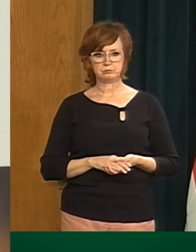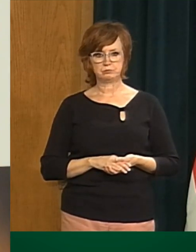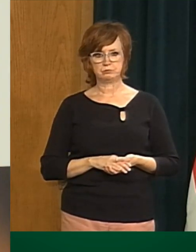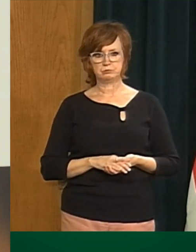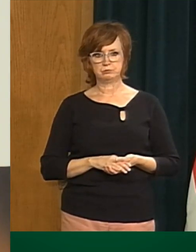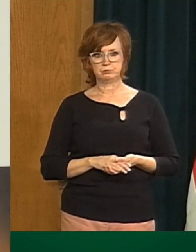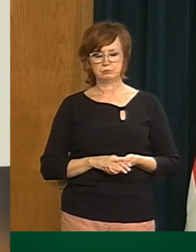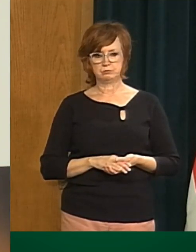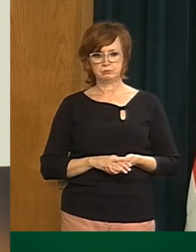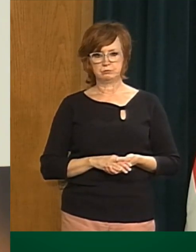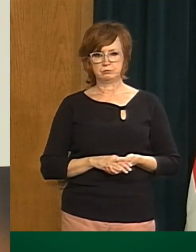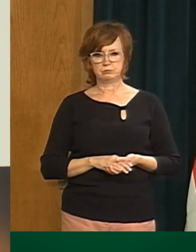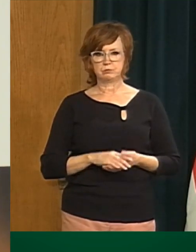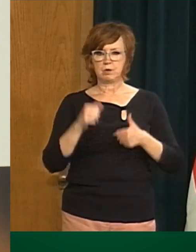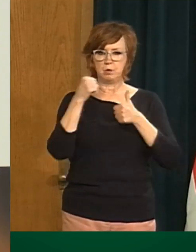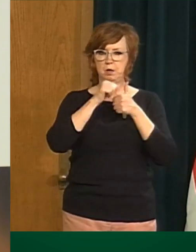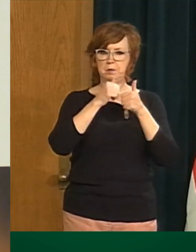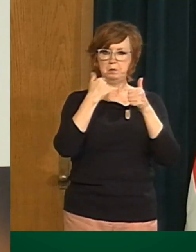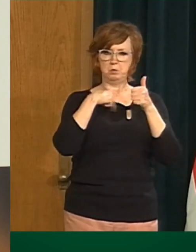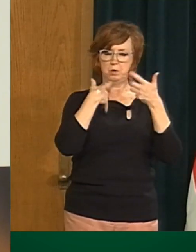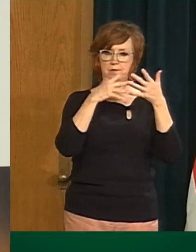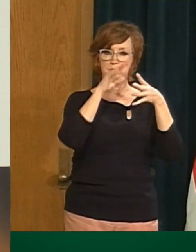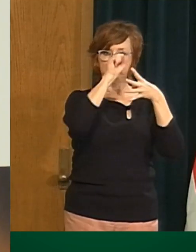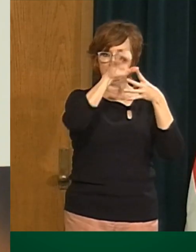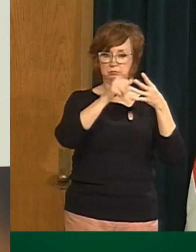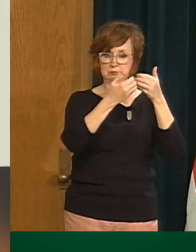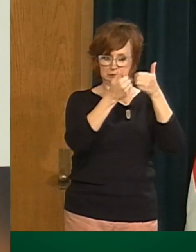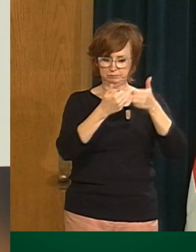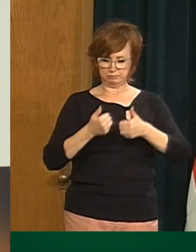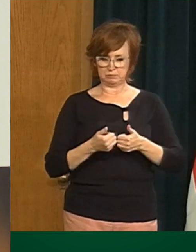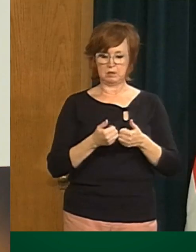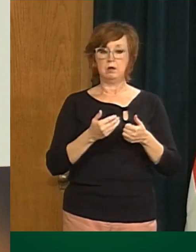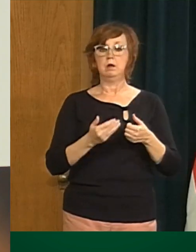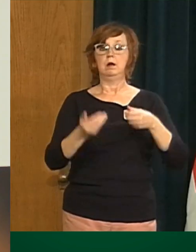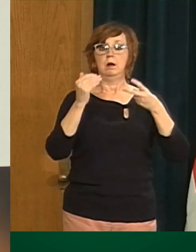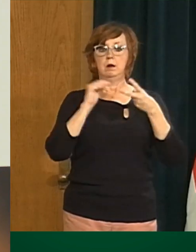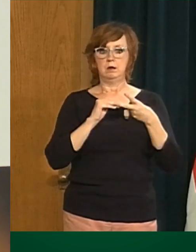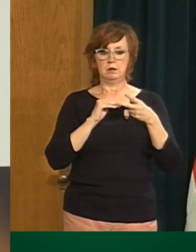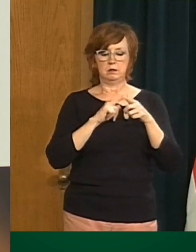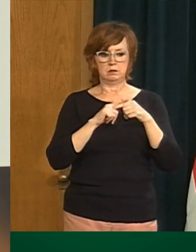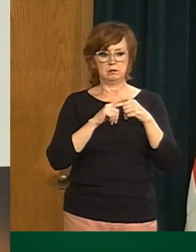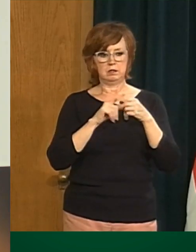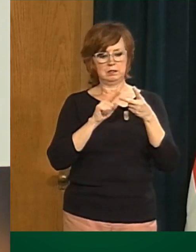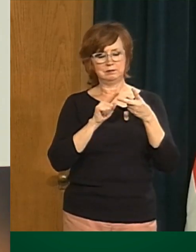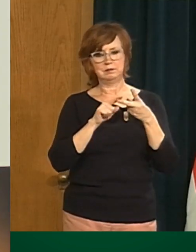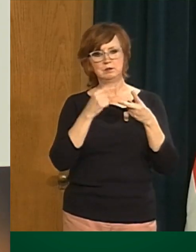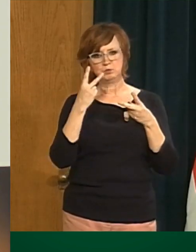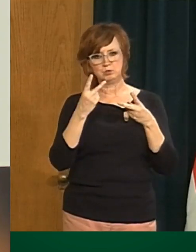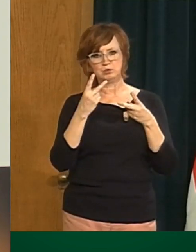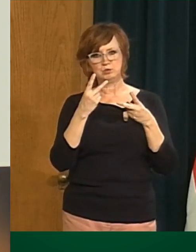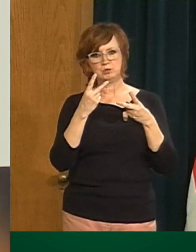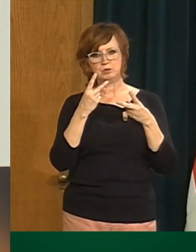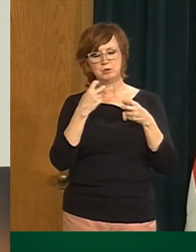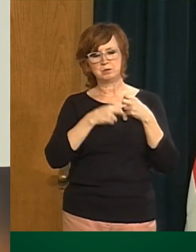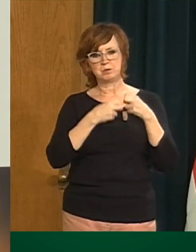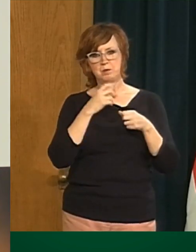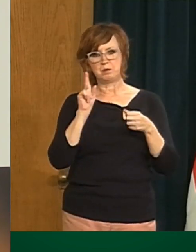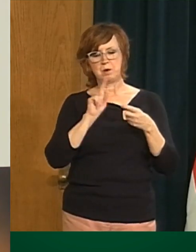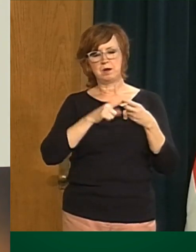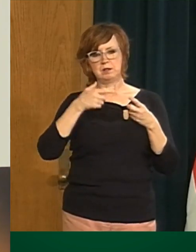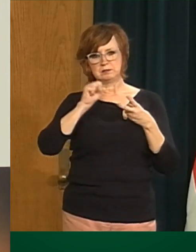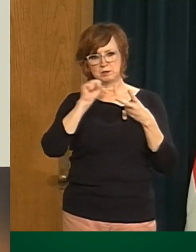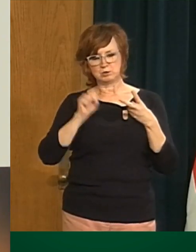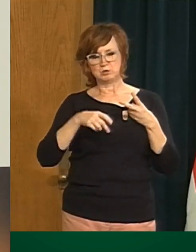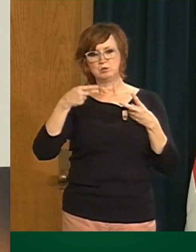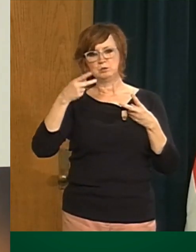4 weeks, we had a couple of large number of cases presenting over a few days in Saskatoon and in PA and area